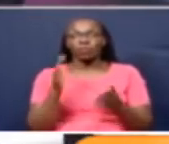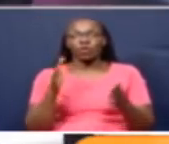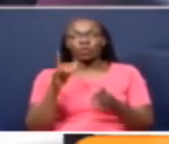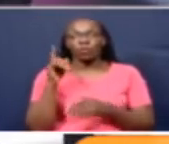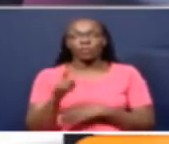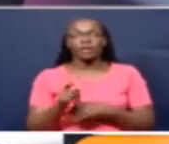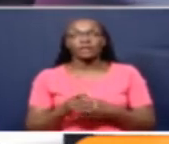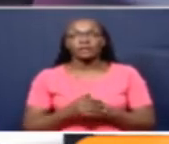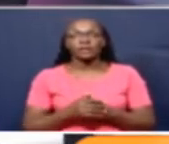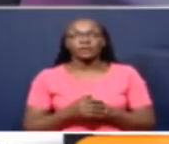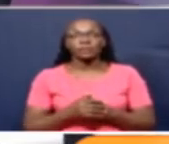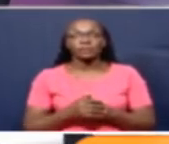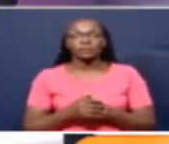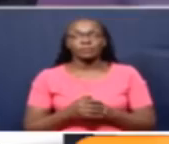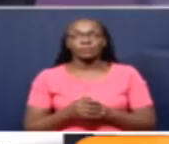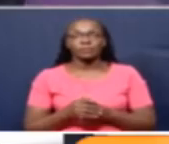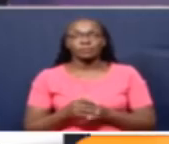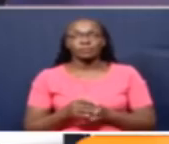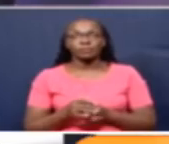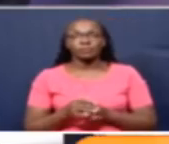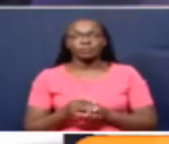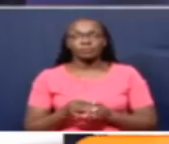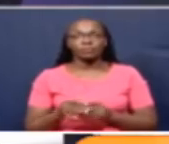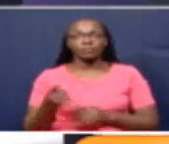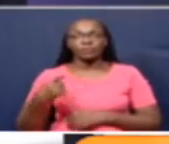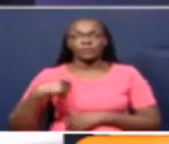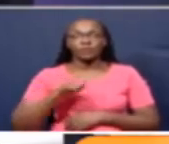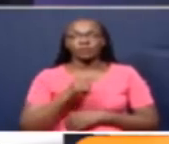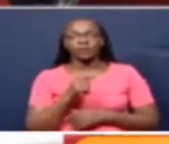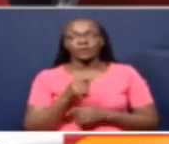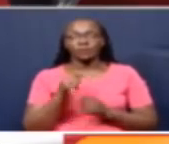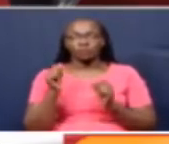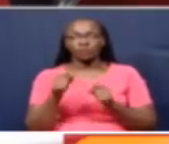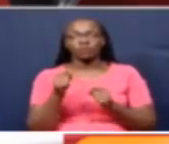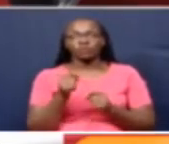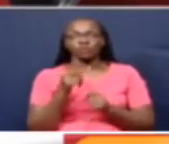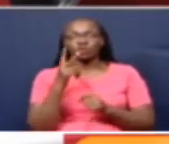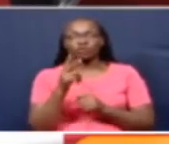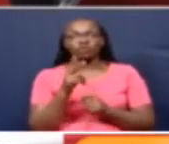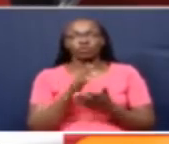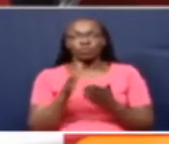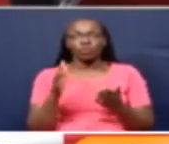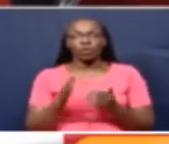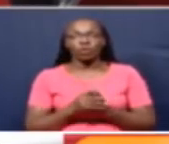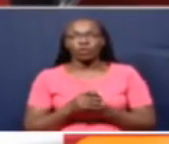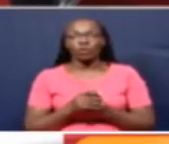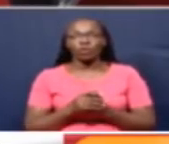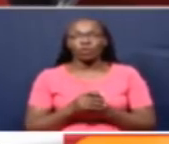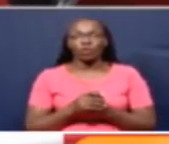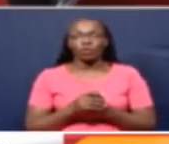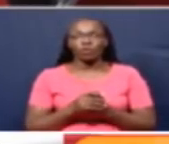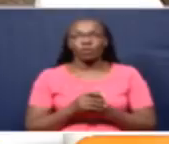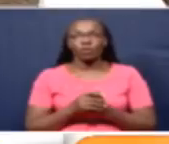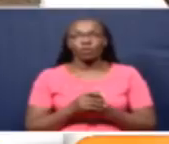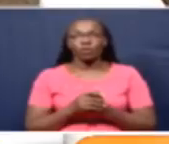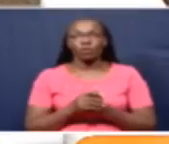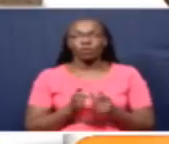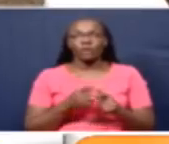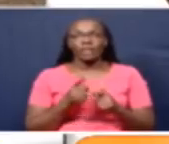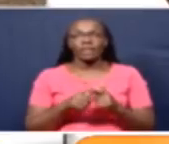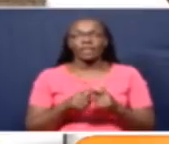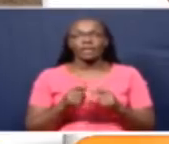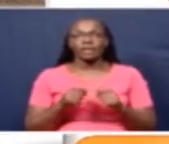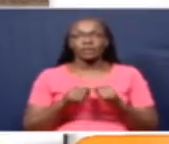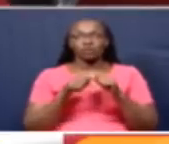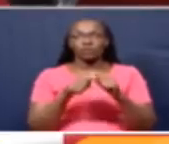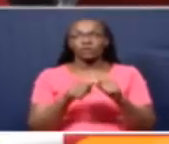but we did. We're going to do it two more shows. Kiprono Kitonyi, you know him? Yeah, oh, very much. You know Kip? KK?